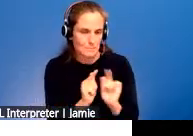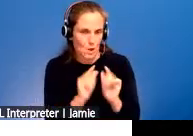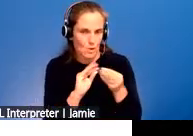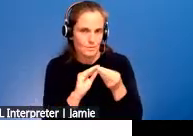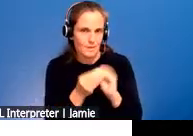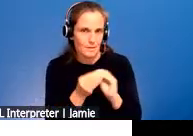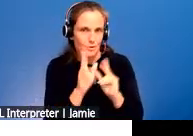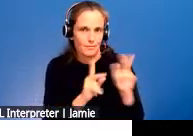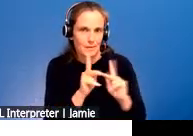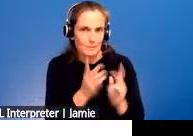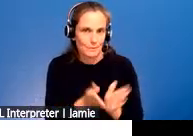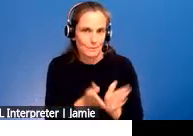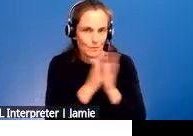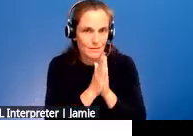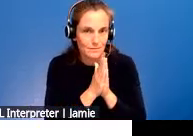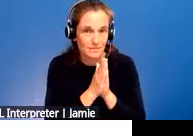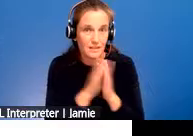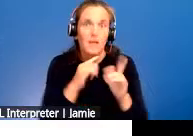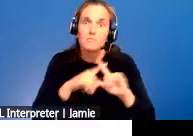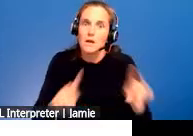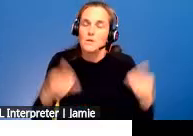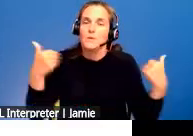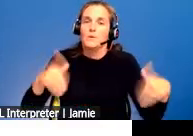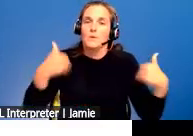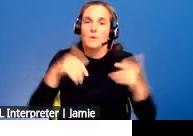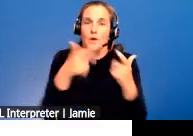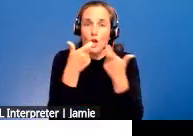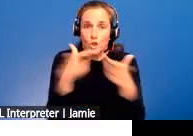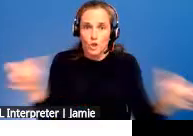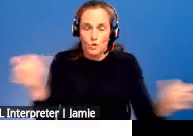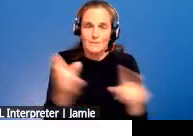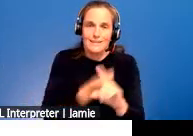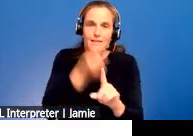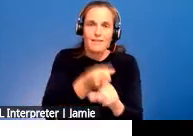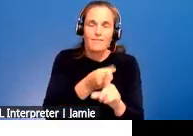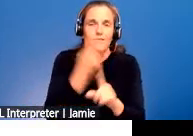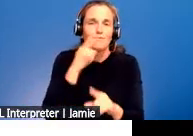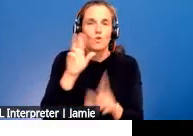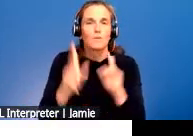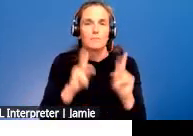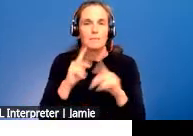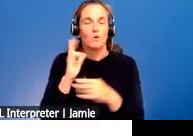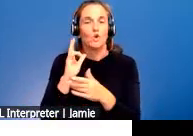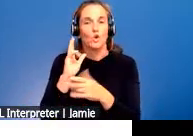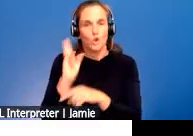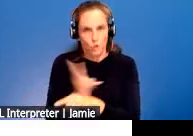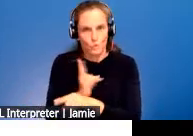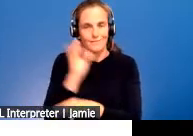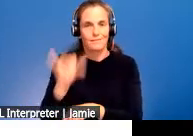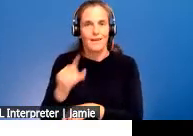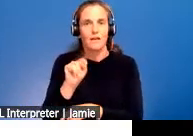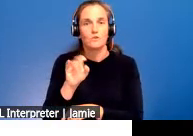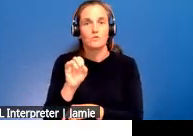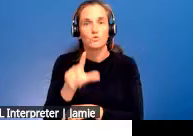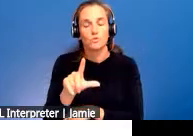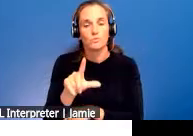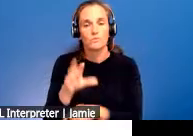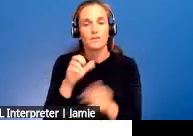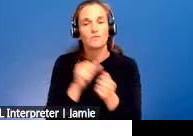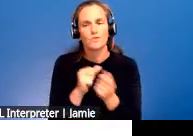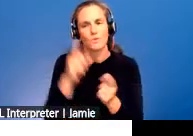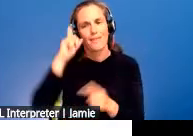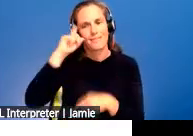requests, but they have a really huge impact on people's ability to access that tool. So thinking about prioritizing accessibility